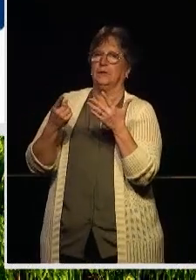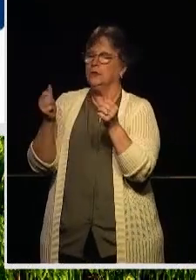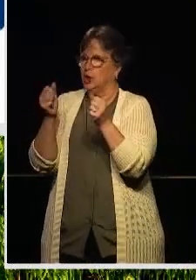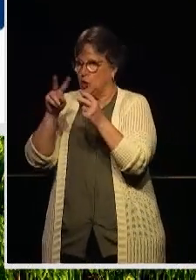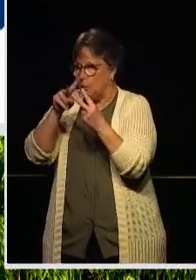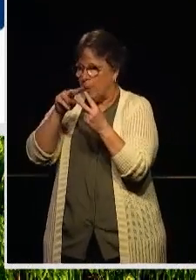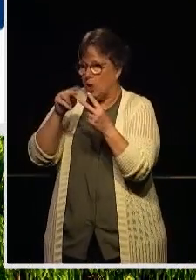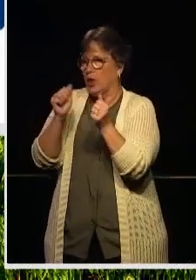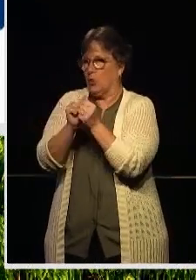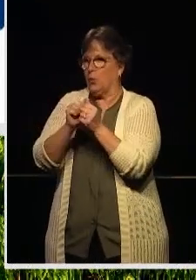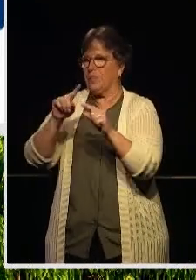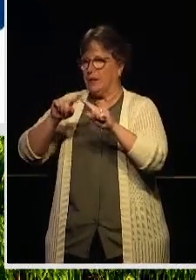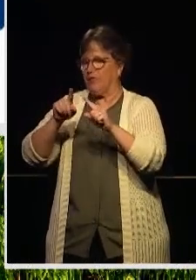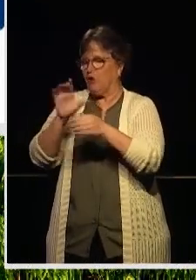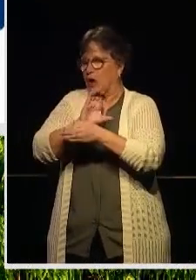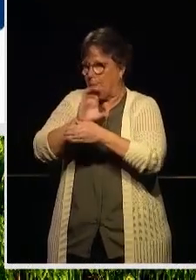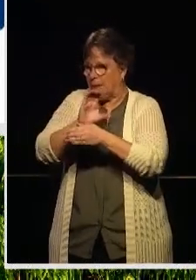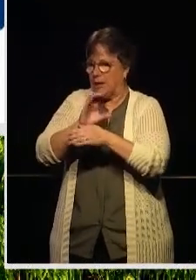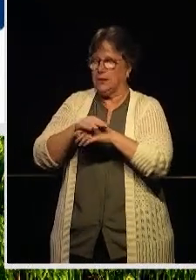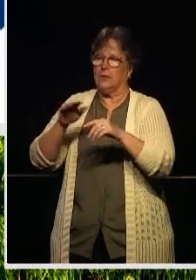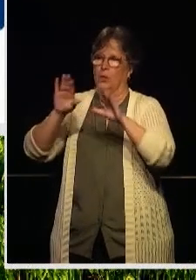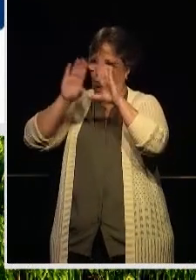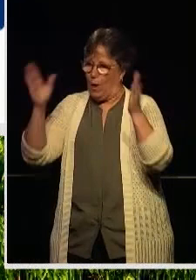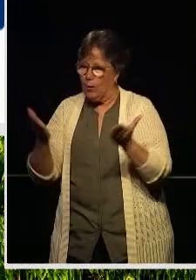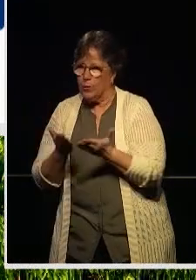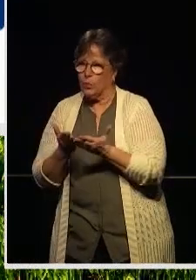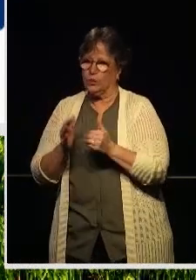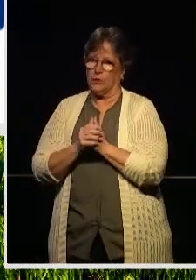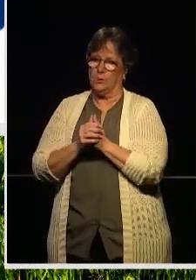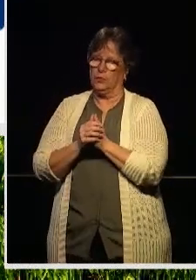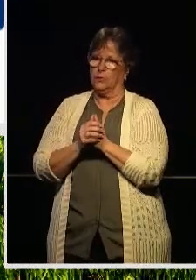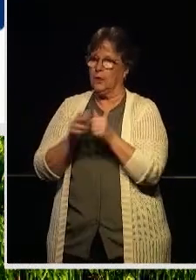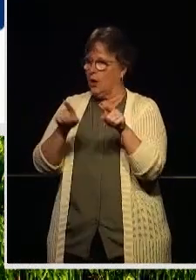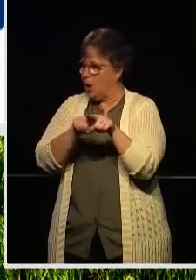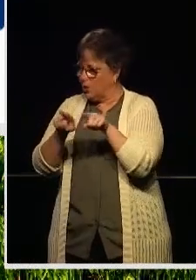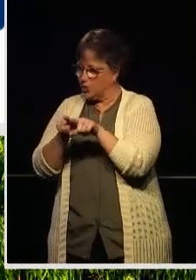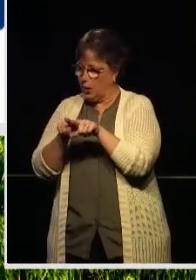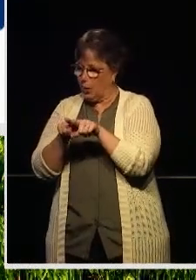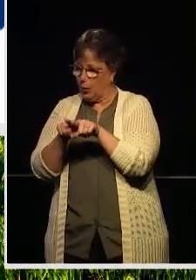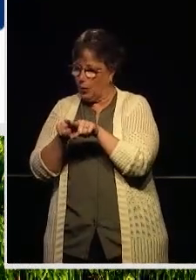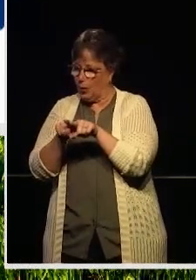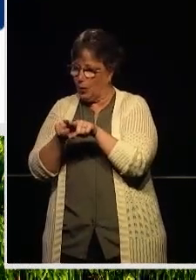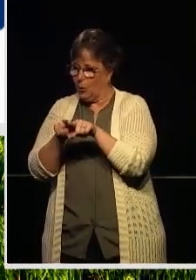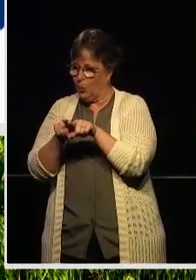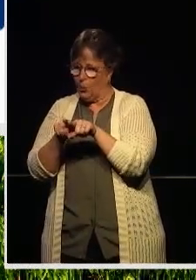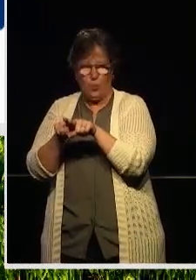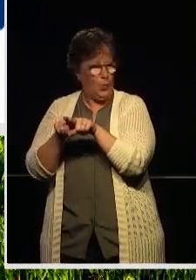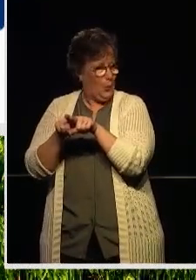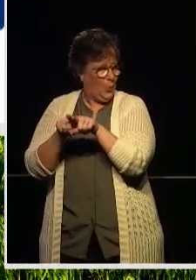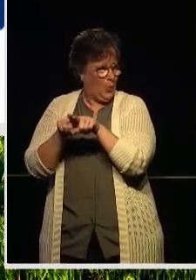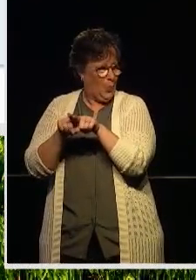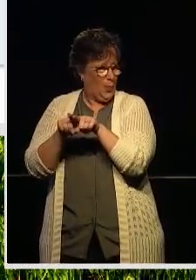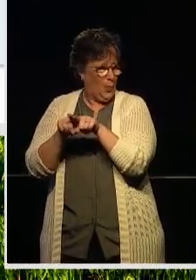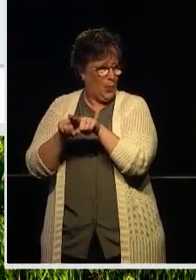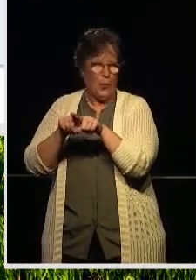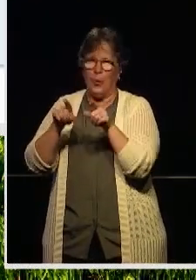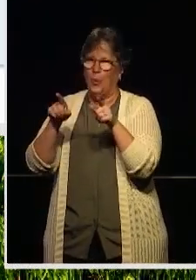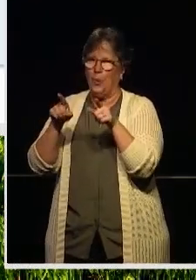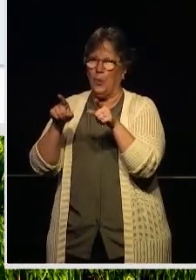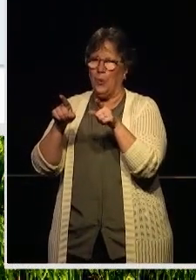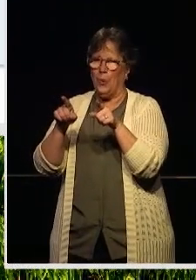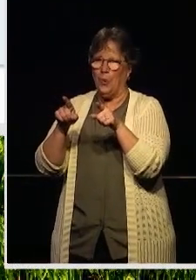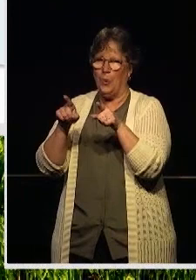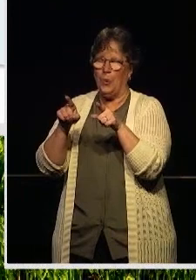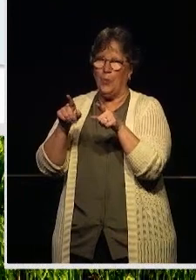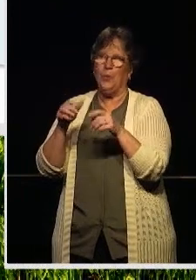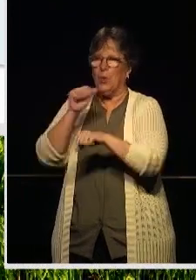Armenta, Marubeni. We're also in early discussions with Urus and Fibro here in US for developing key biomarkers.